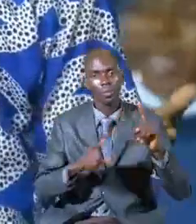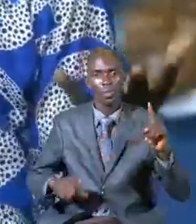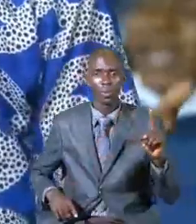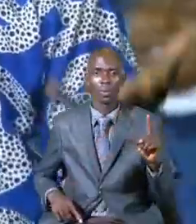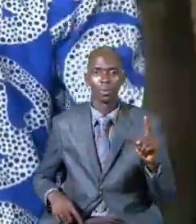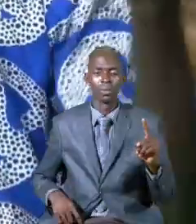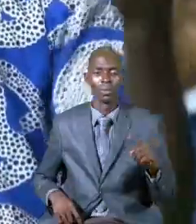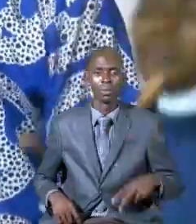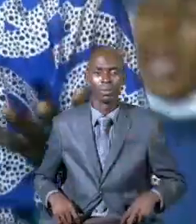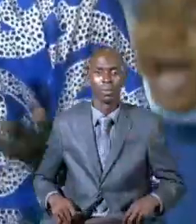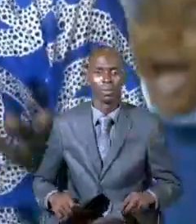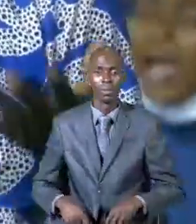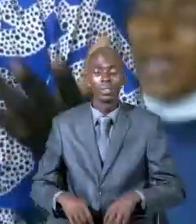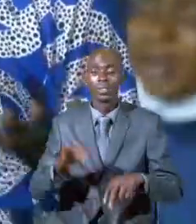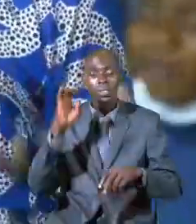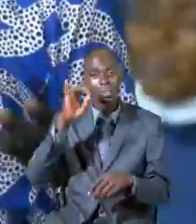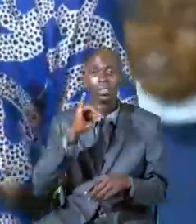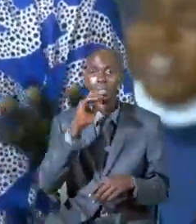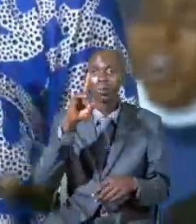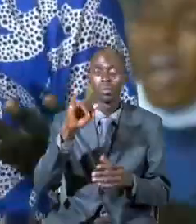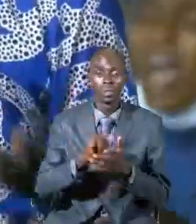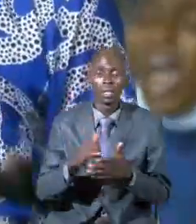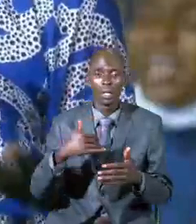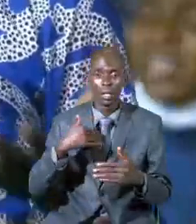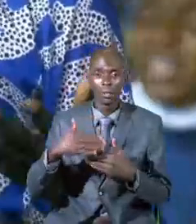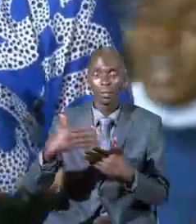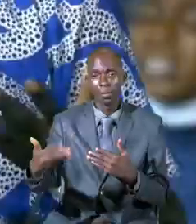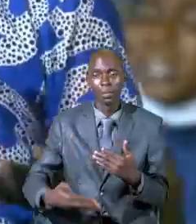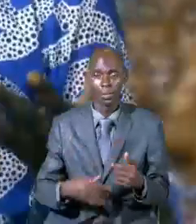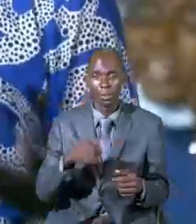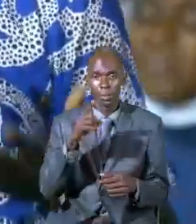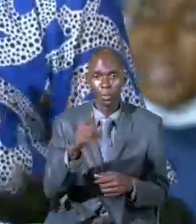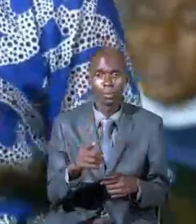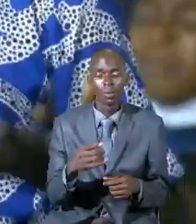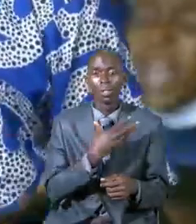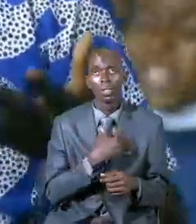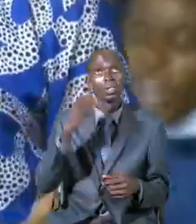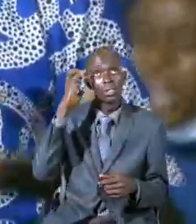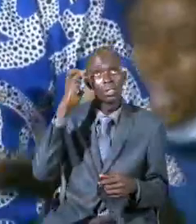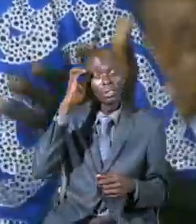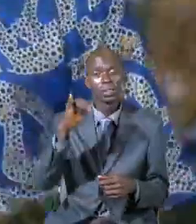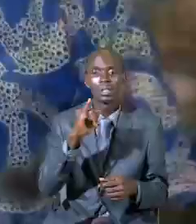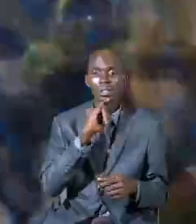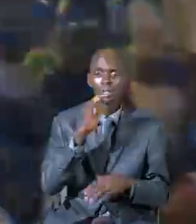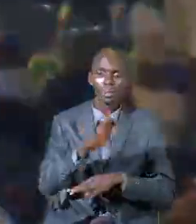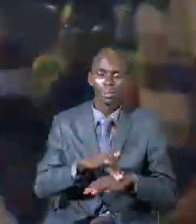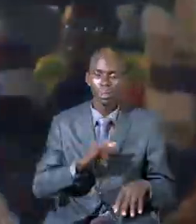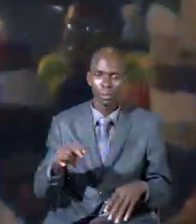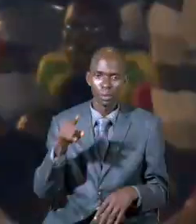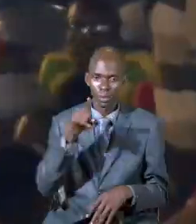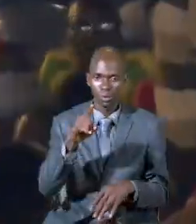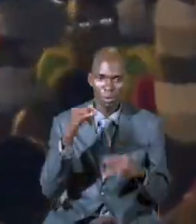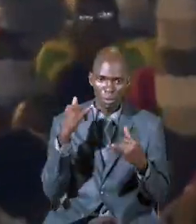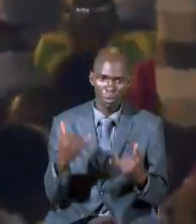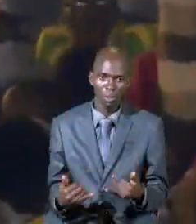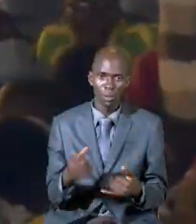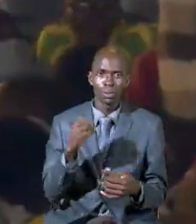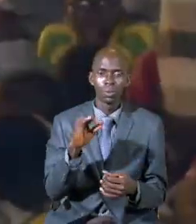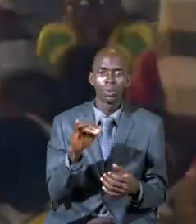He's the one that invited you. And is calling you now so that a